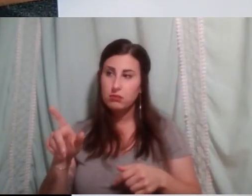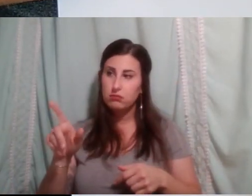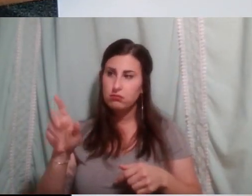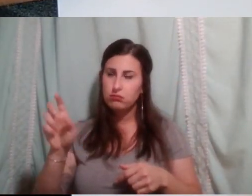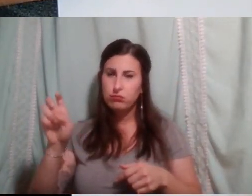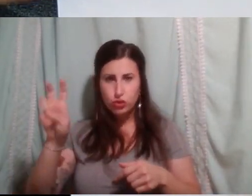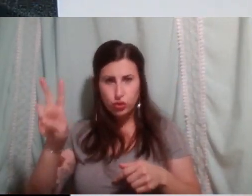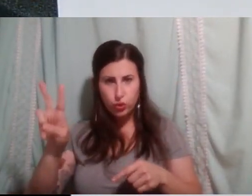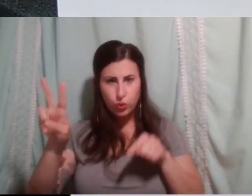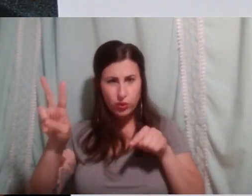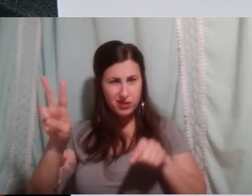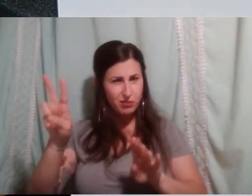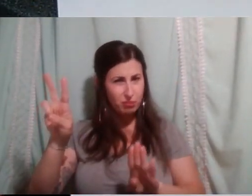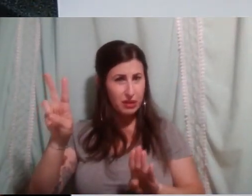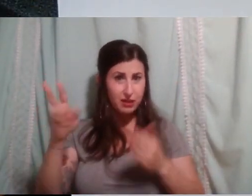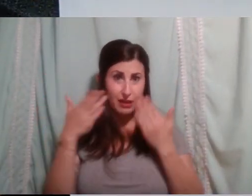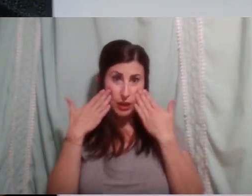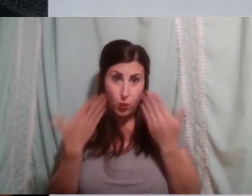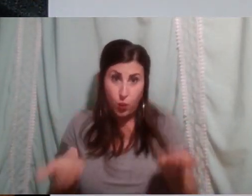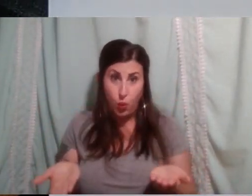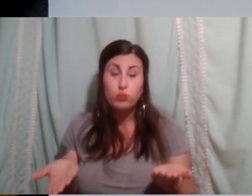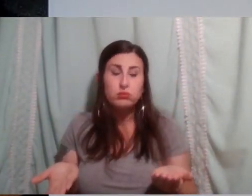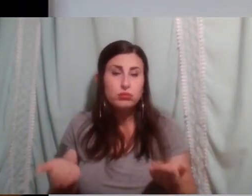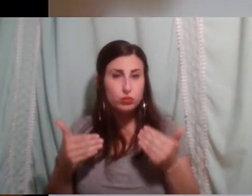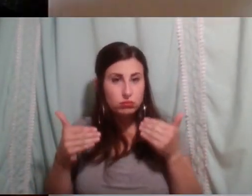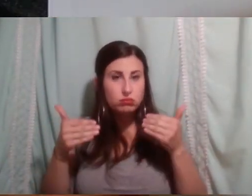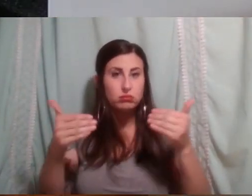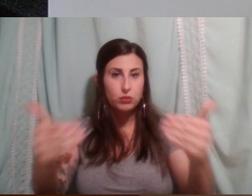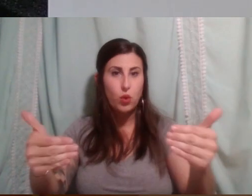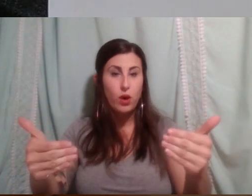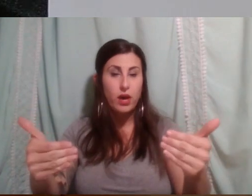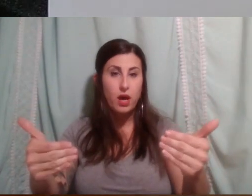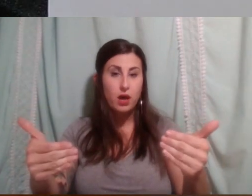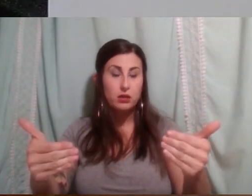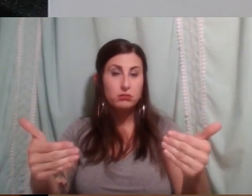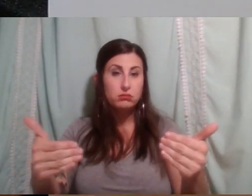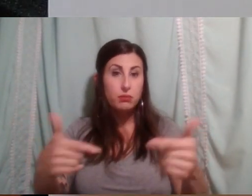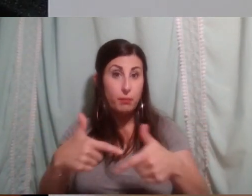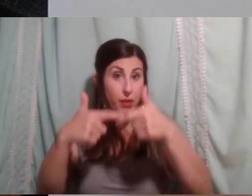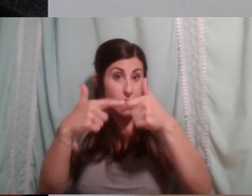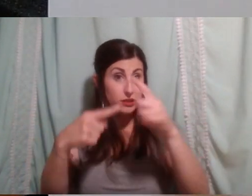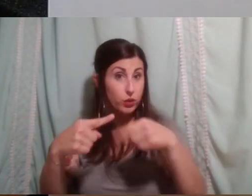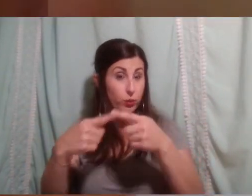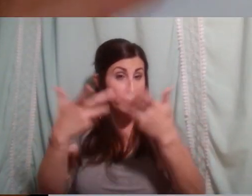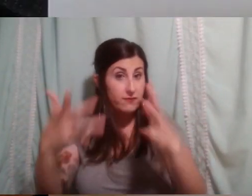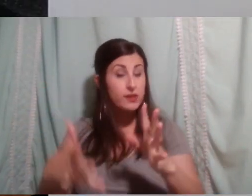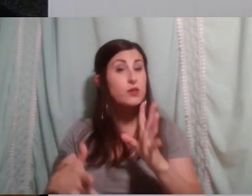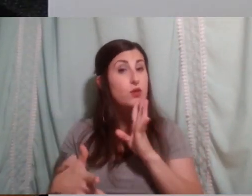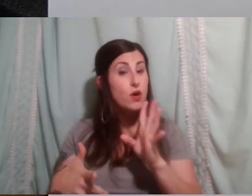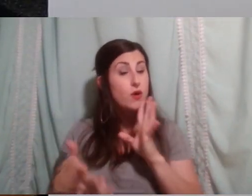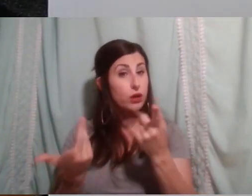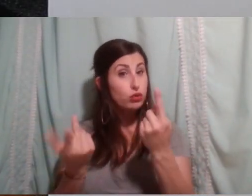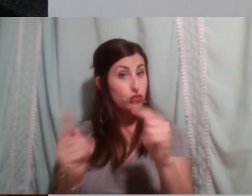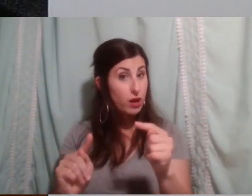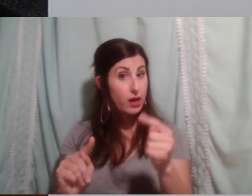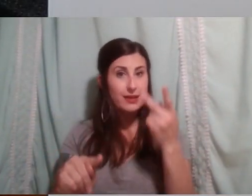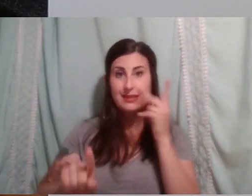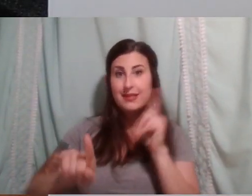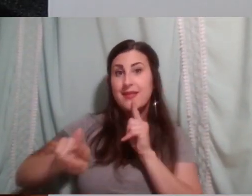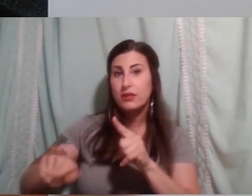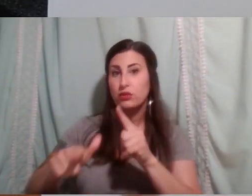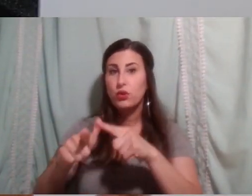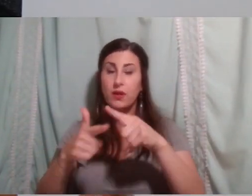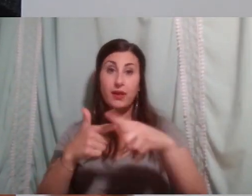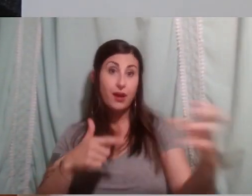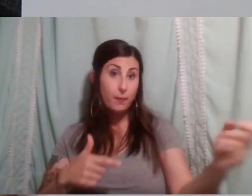2, and the other one, we don't know what it is. So go ahead and pause it after I'm done talking and try this one out and see what you get,